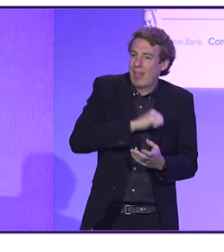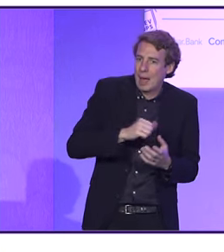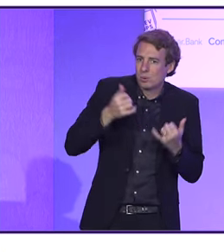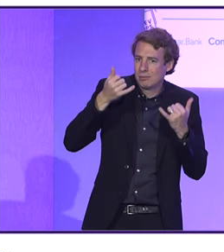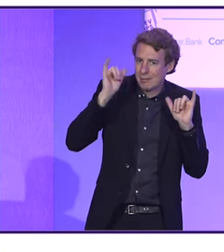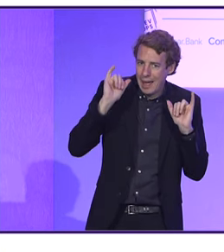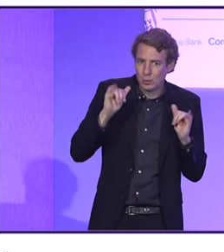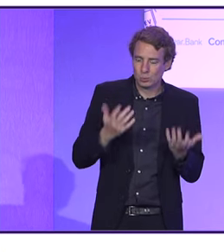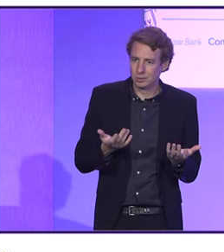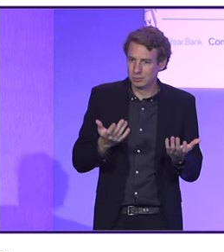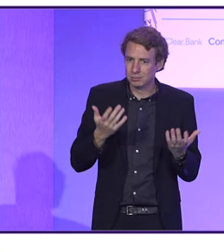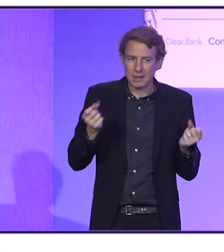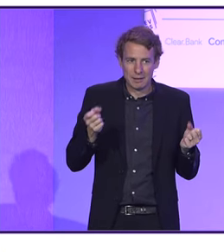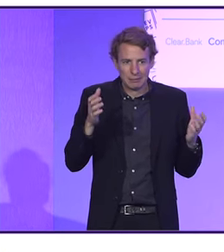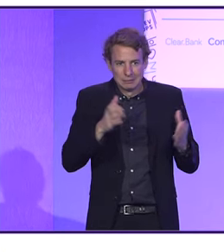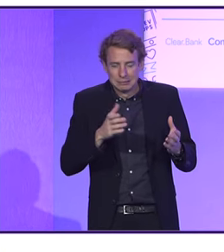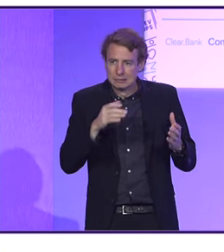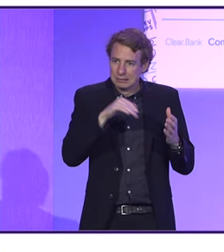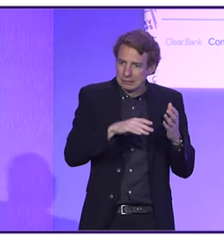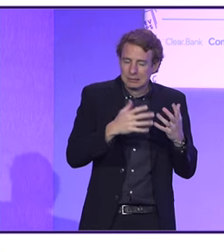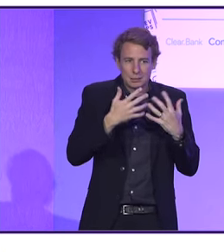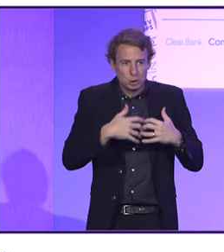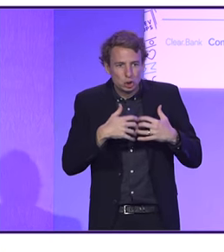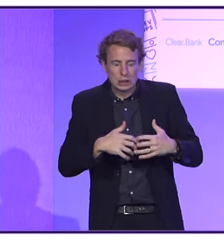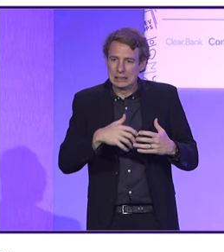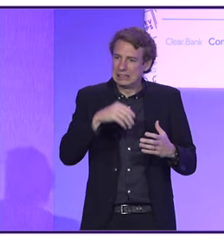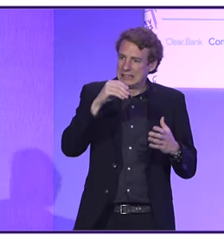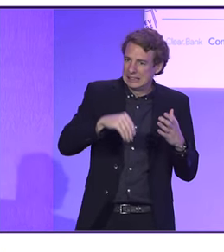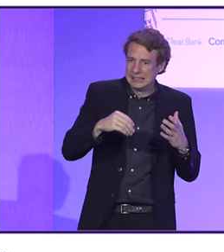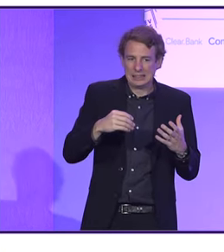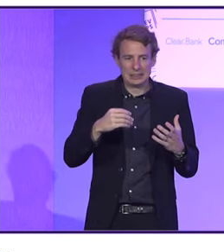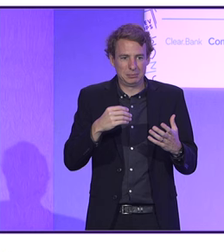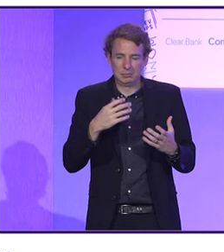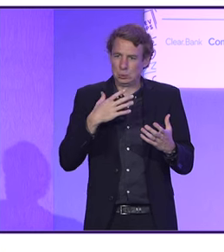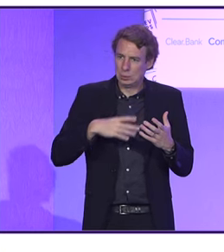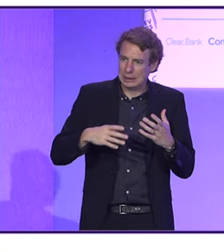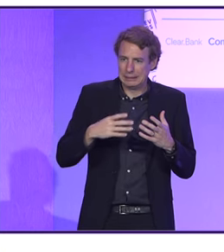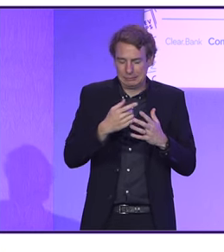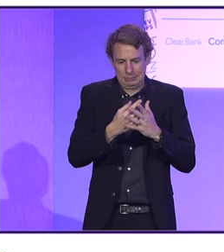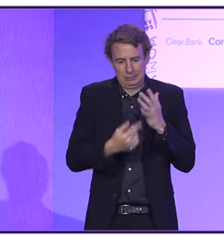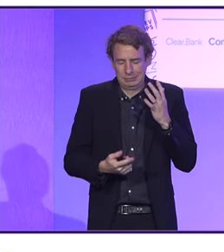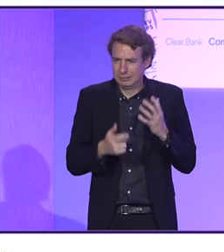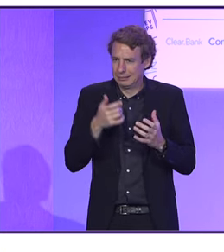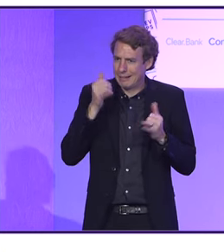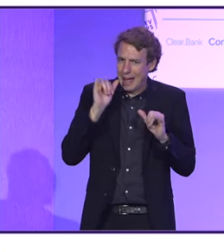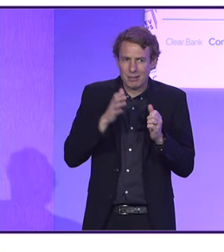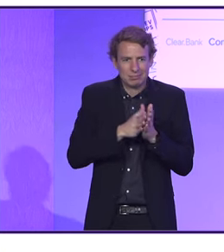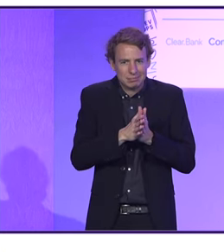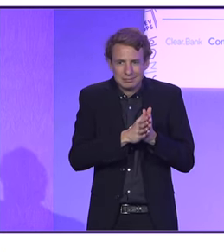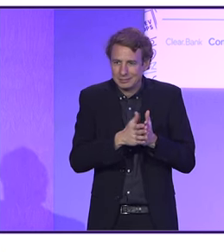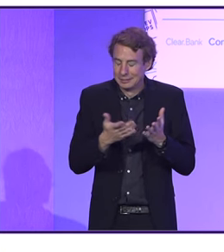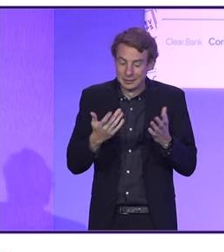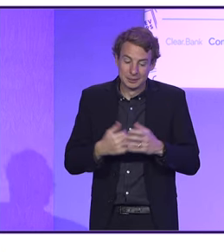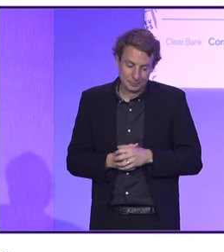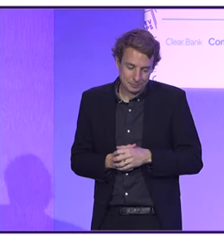know, dips and big machines and things that they rub themselves against. I gave this talk previously,